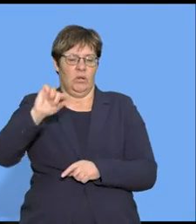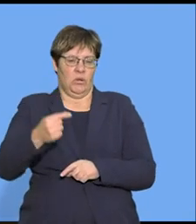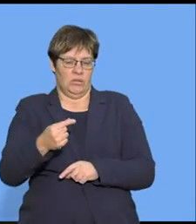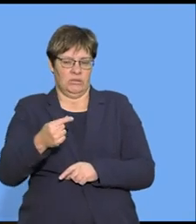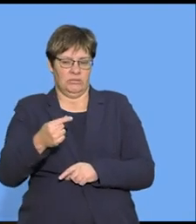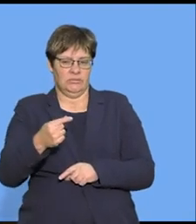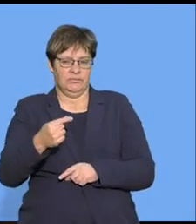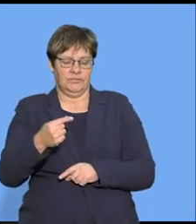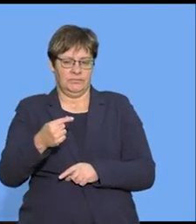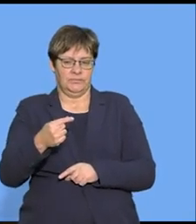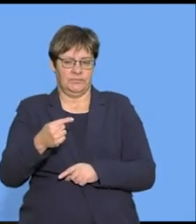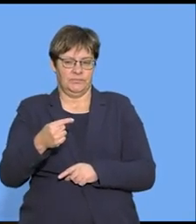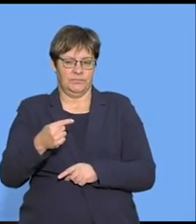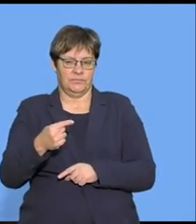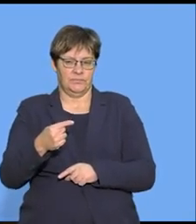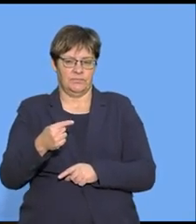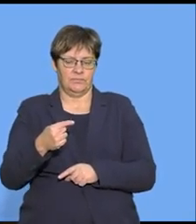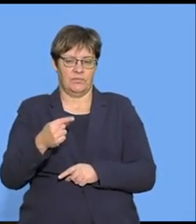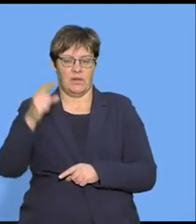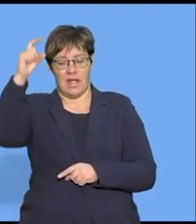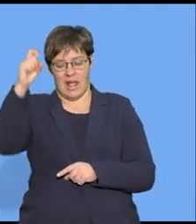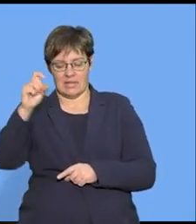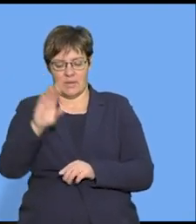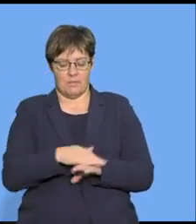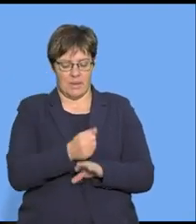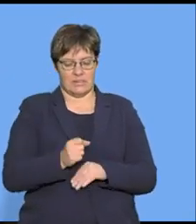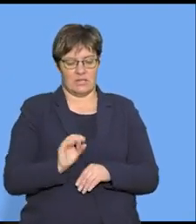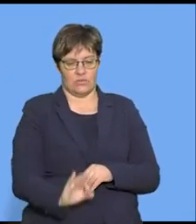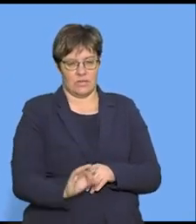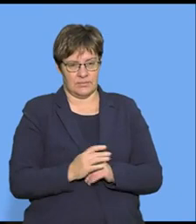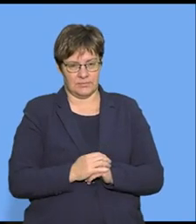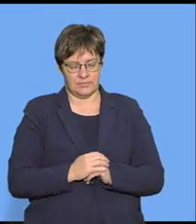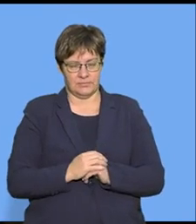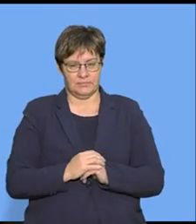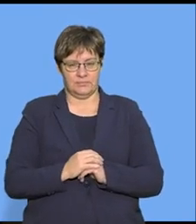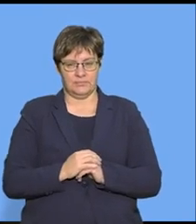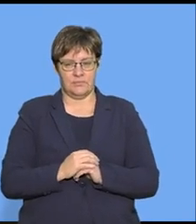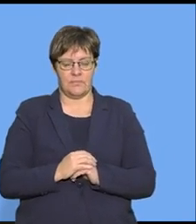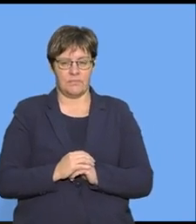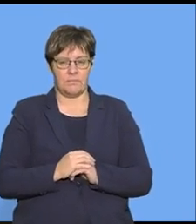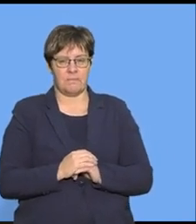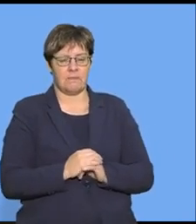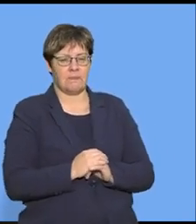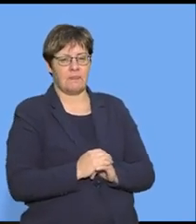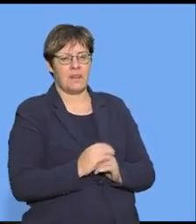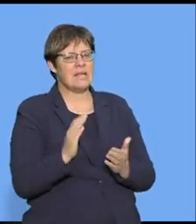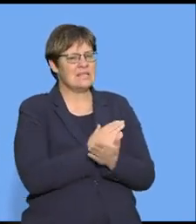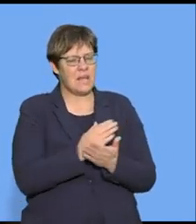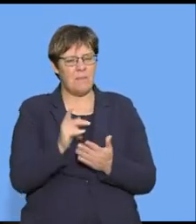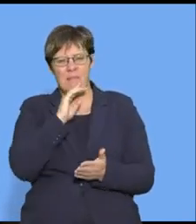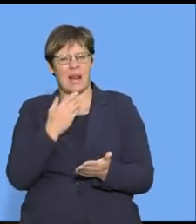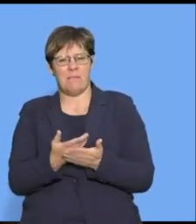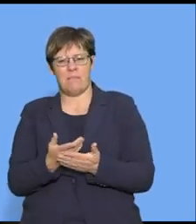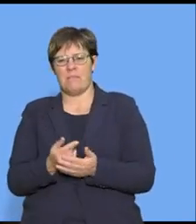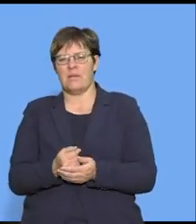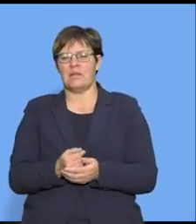of x base 3, right? Some people claim that you just write y is